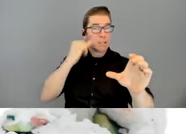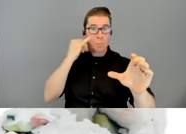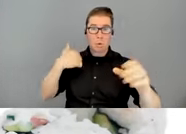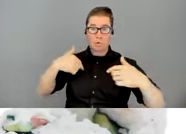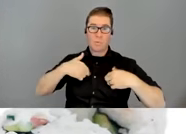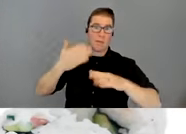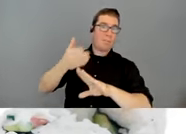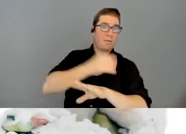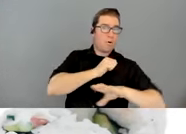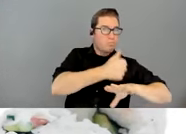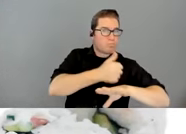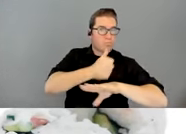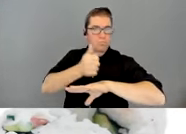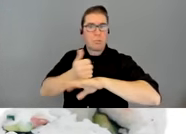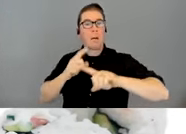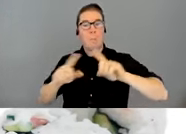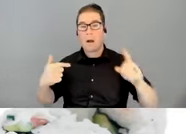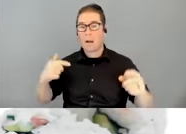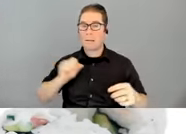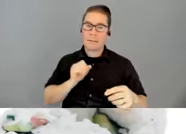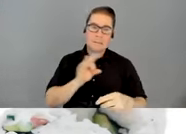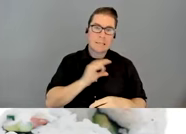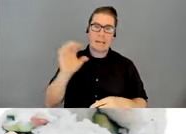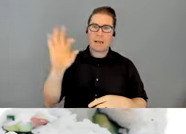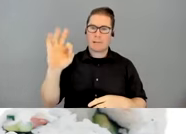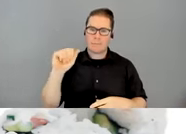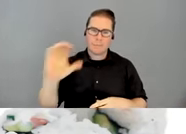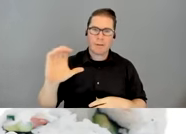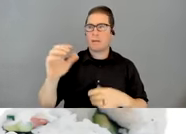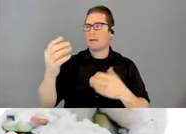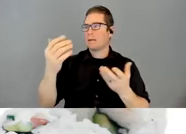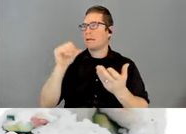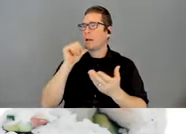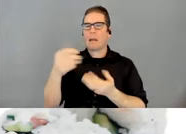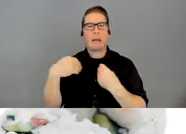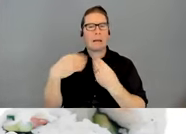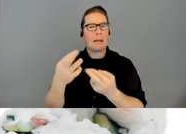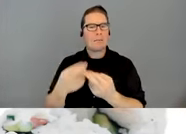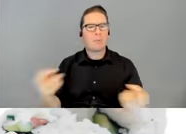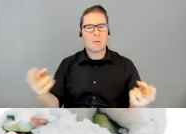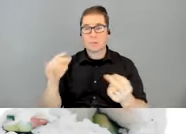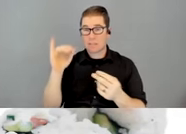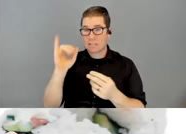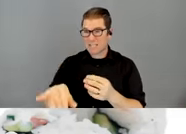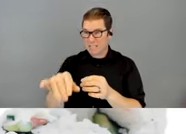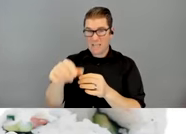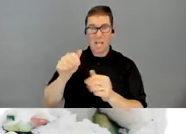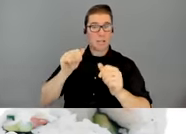given the tools or the resources, or we really didn't provide the information they needed to decrease the probability of student